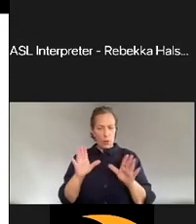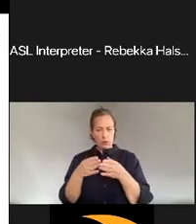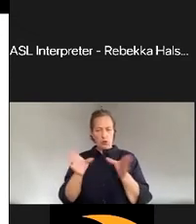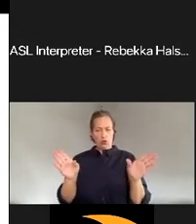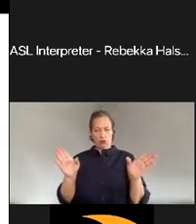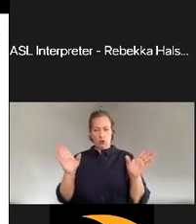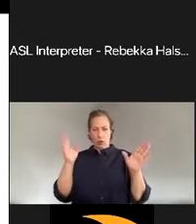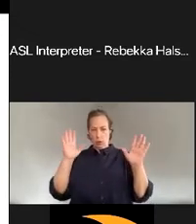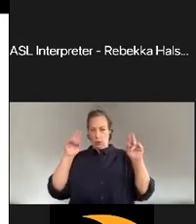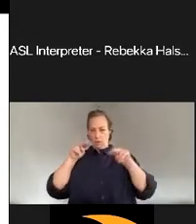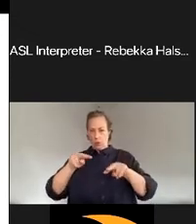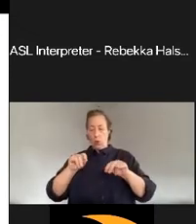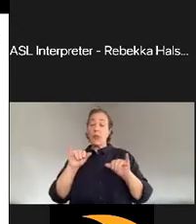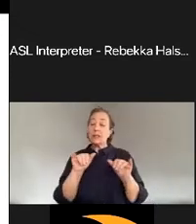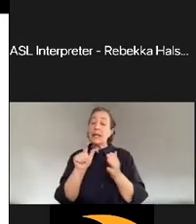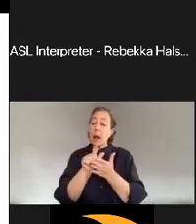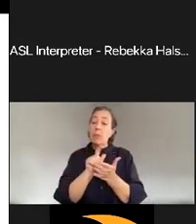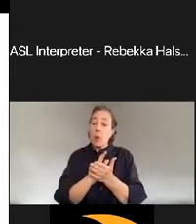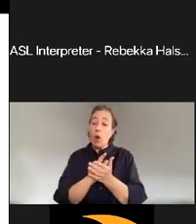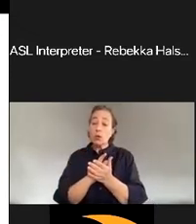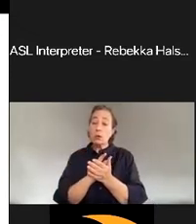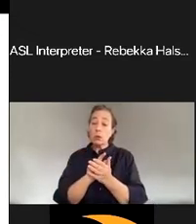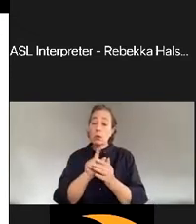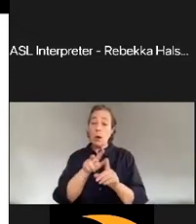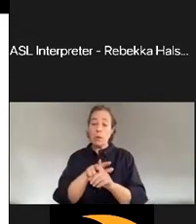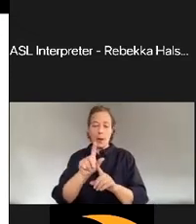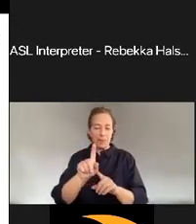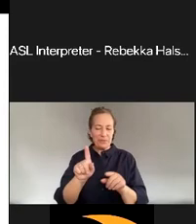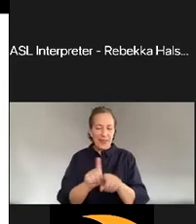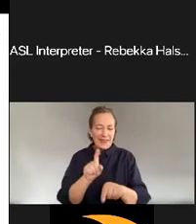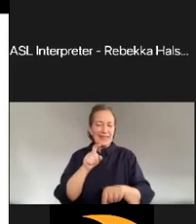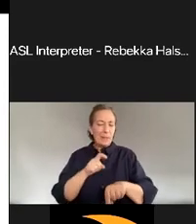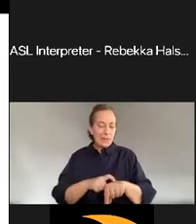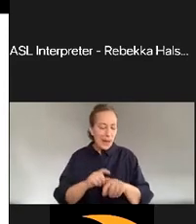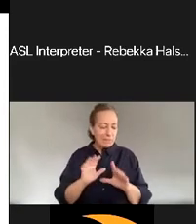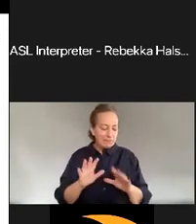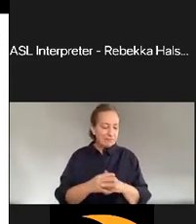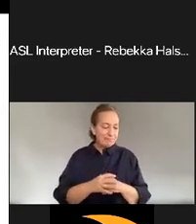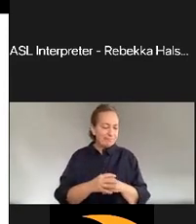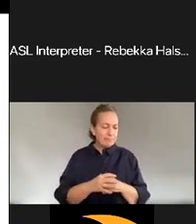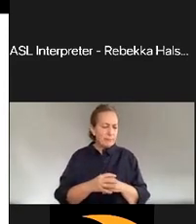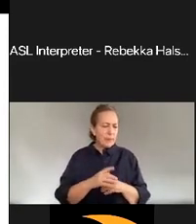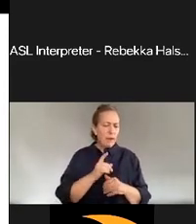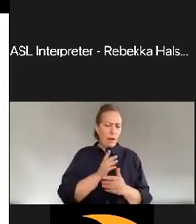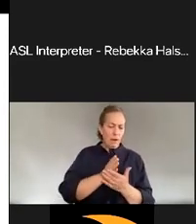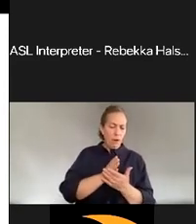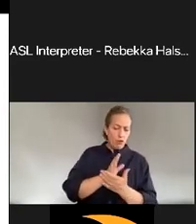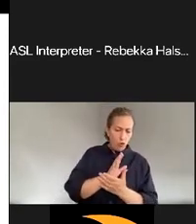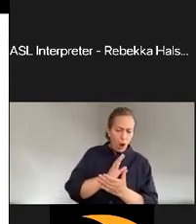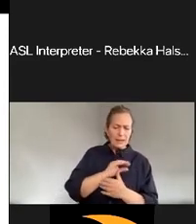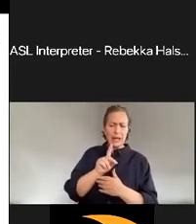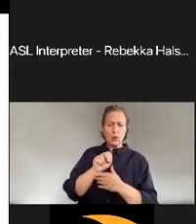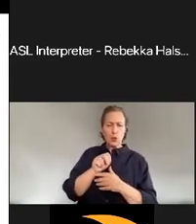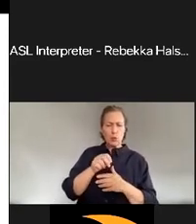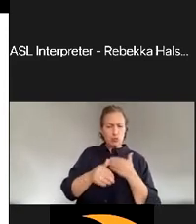do apply. However, I do think that it is important to recognize that sometimes the rights that folks have and some of the due process rights can